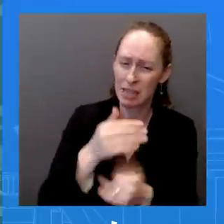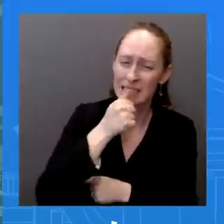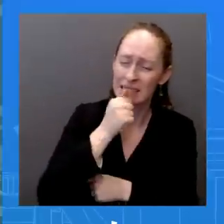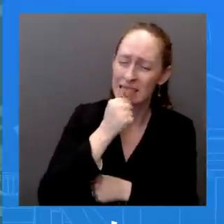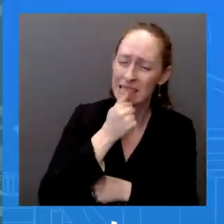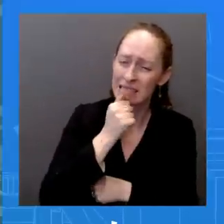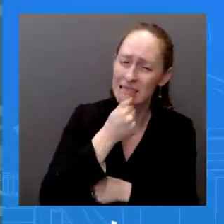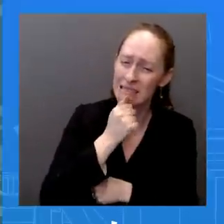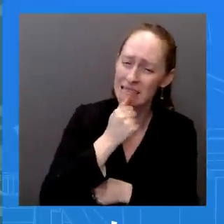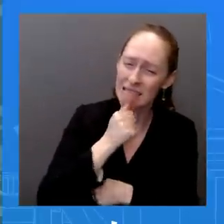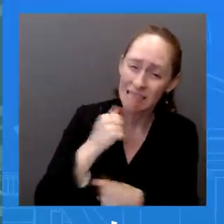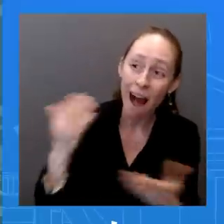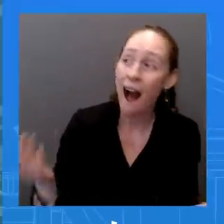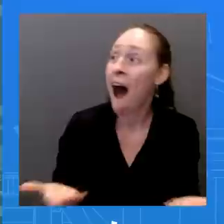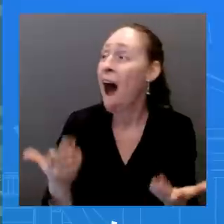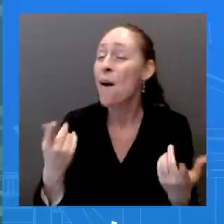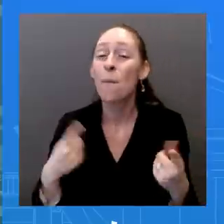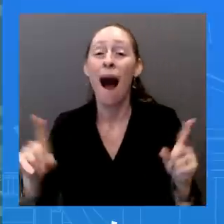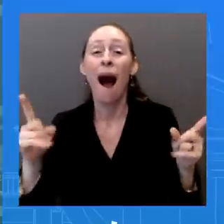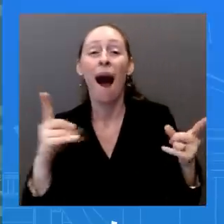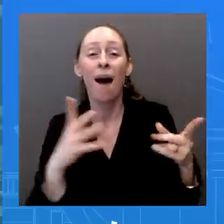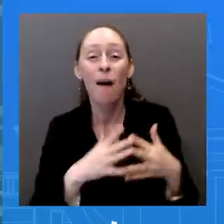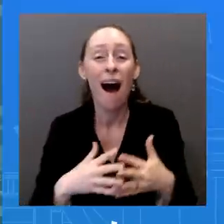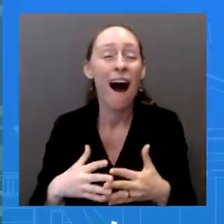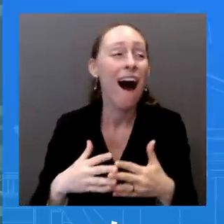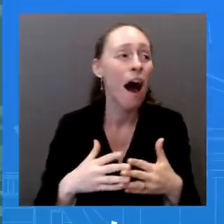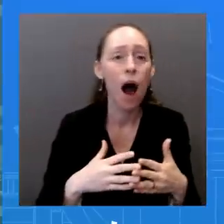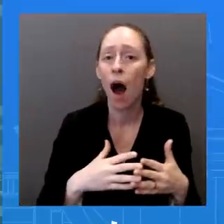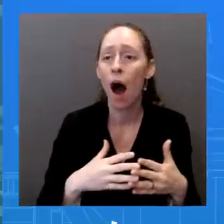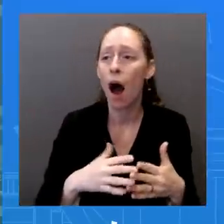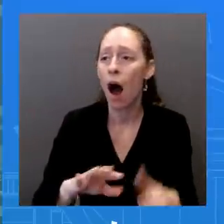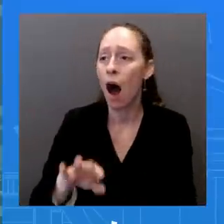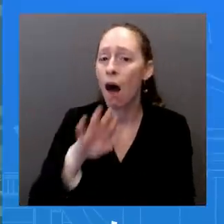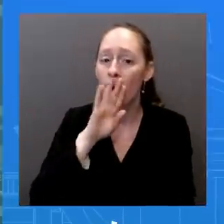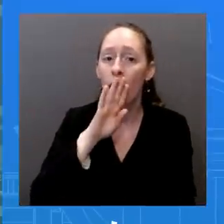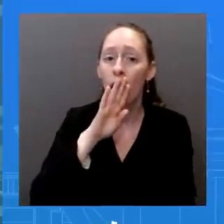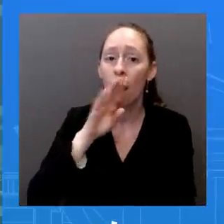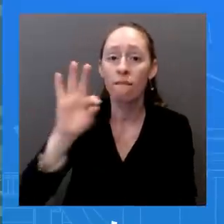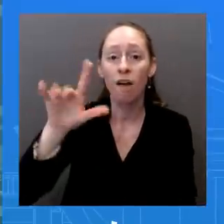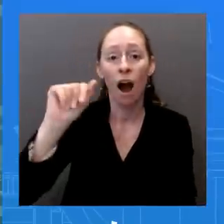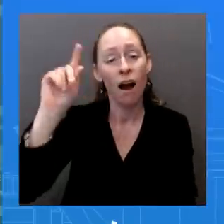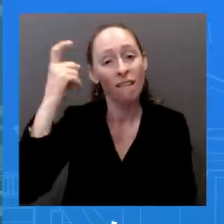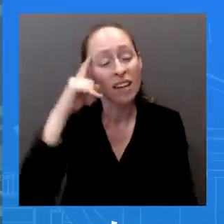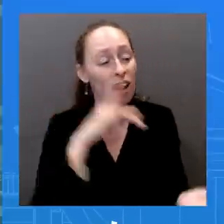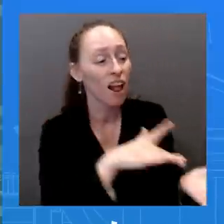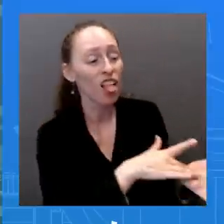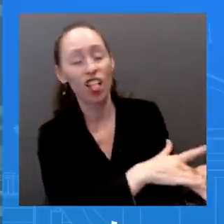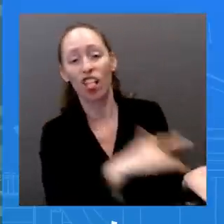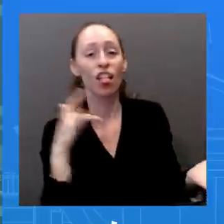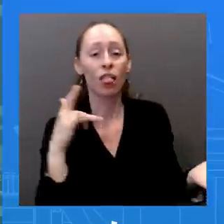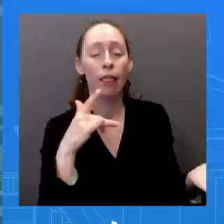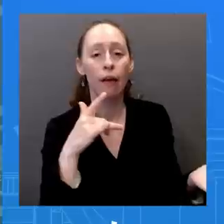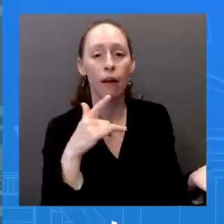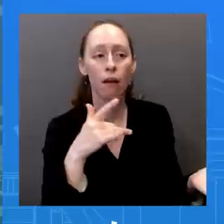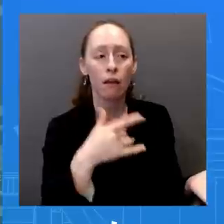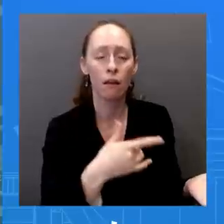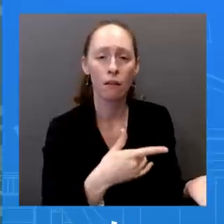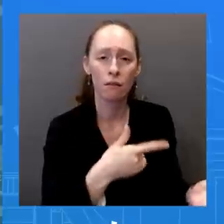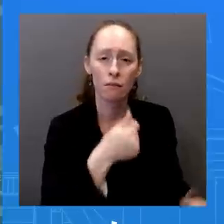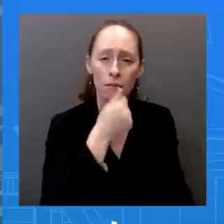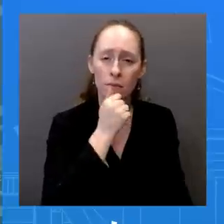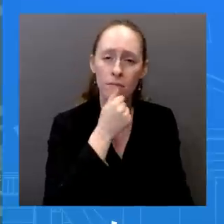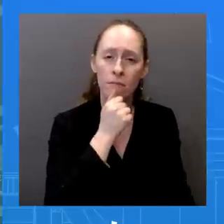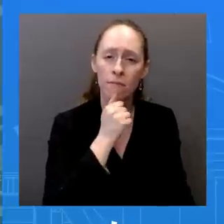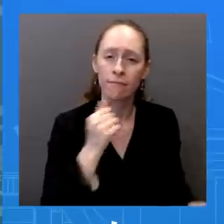is something that the people in Florida should be asking the governor, why is he doing this? The top